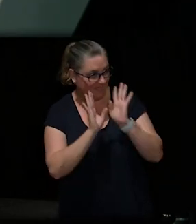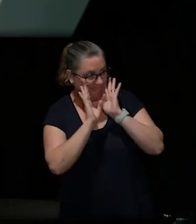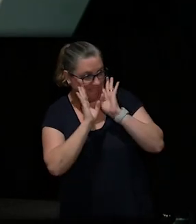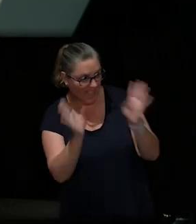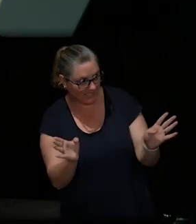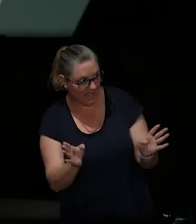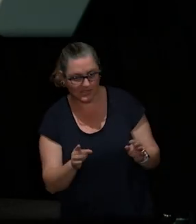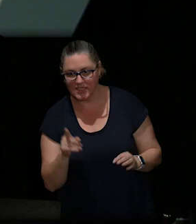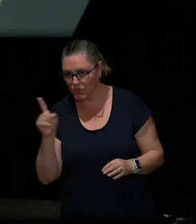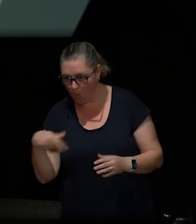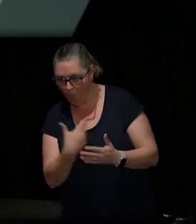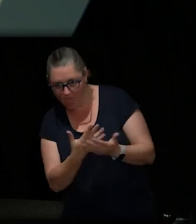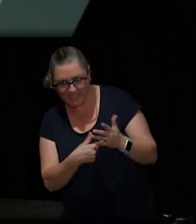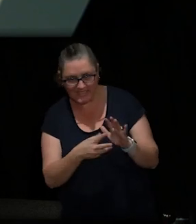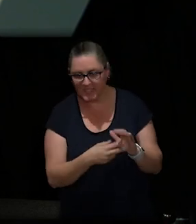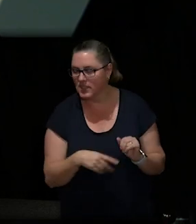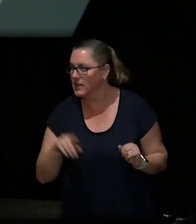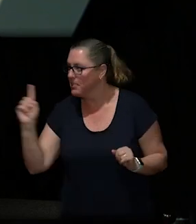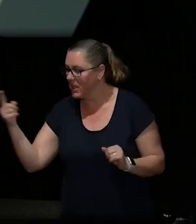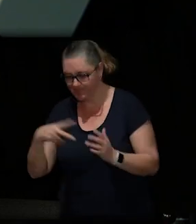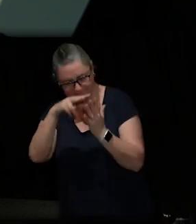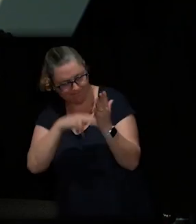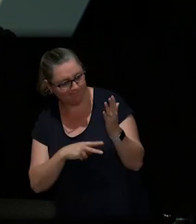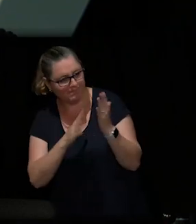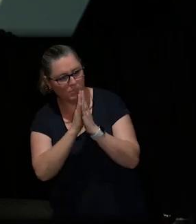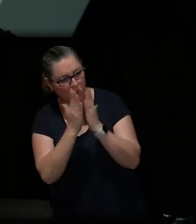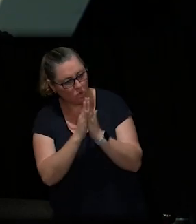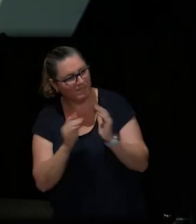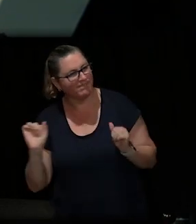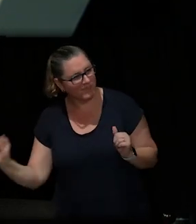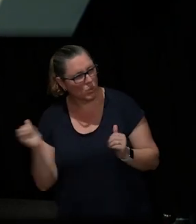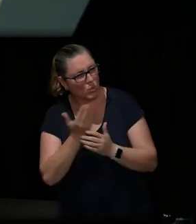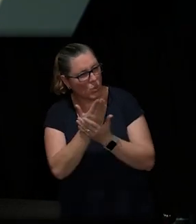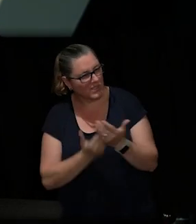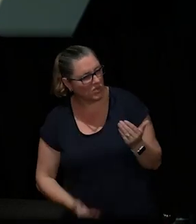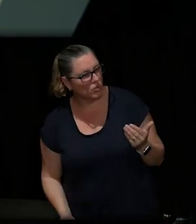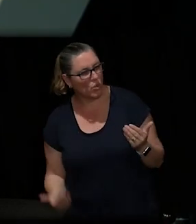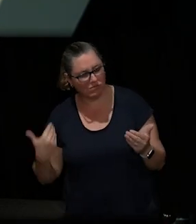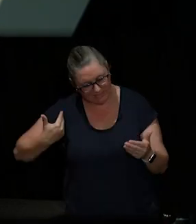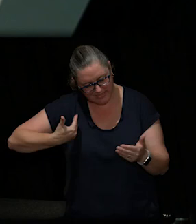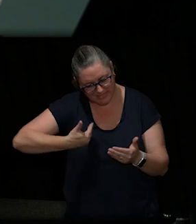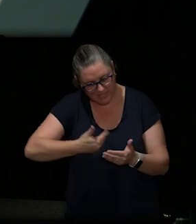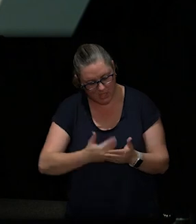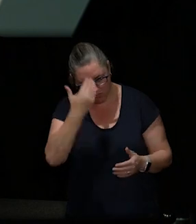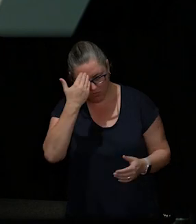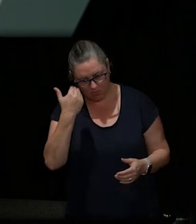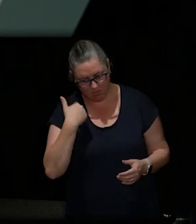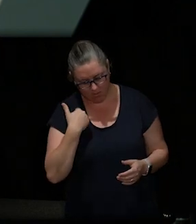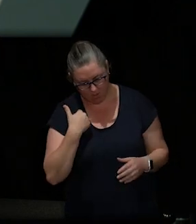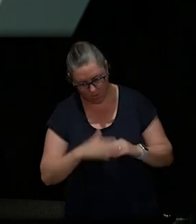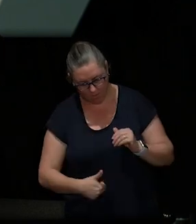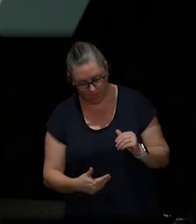TV. But when I read the book, I thought your story, your working story, reminded me of what it might be like to be